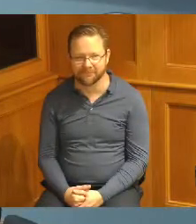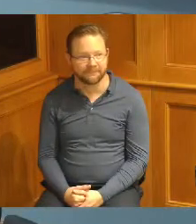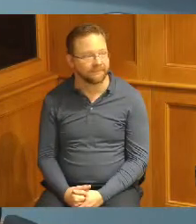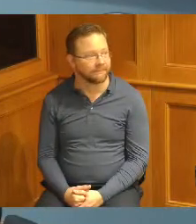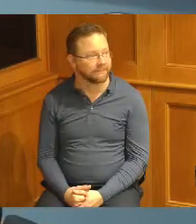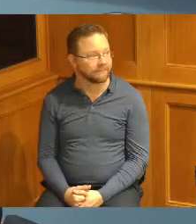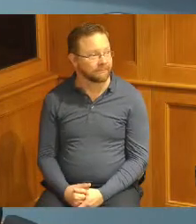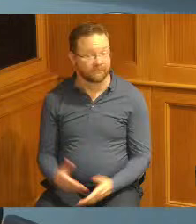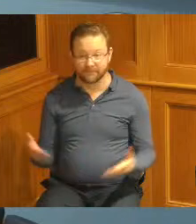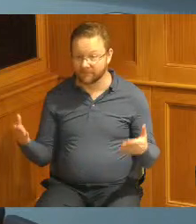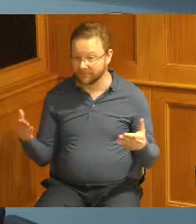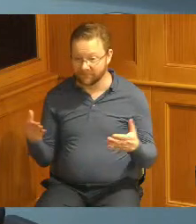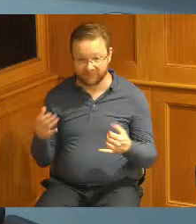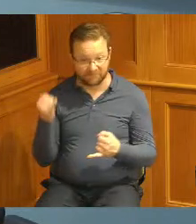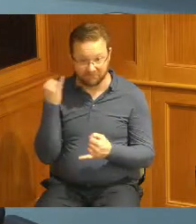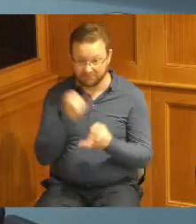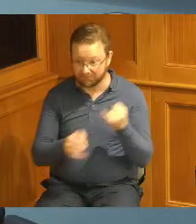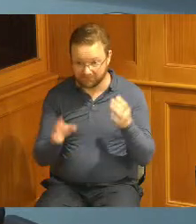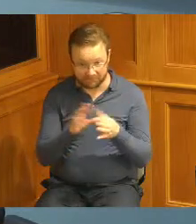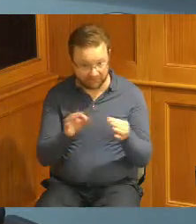Closing statements, Holly?